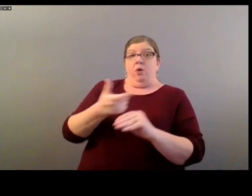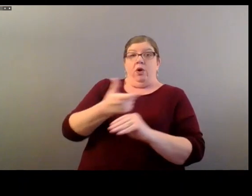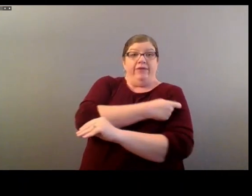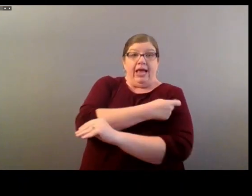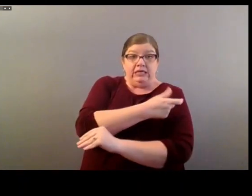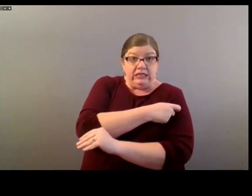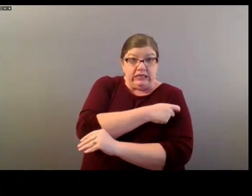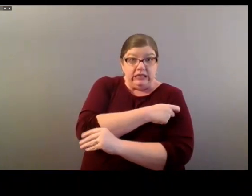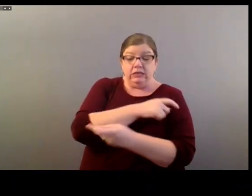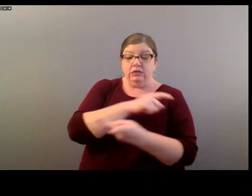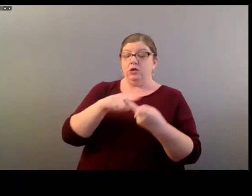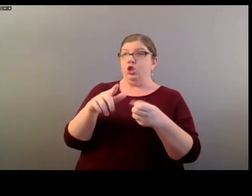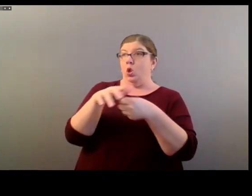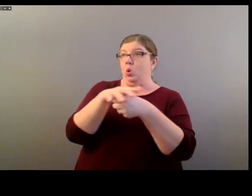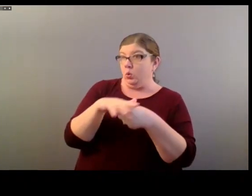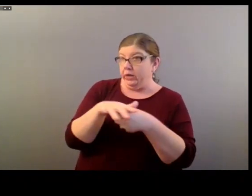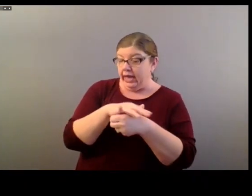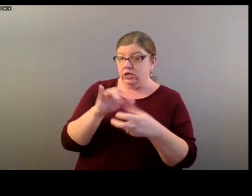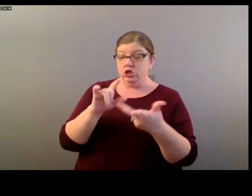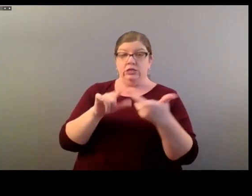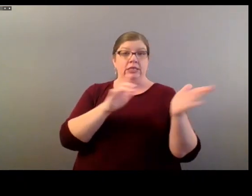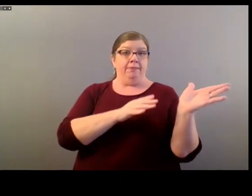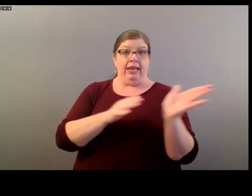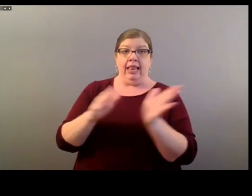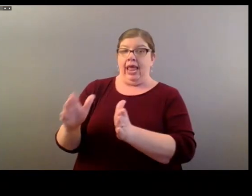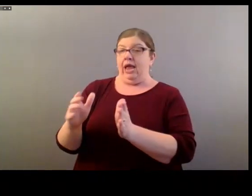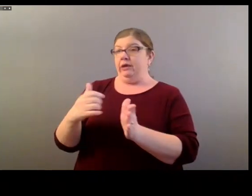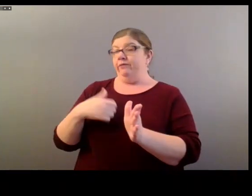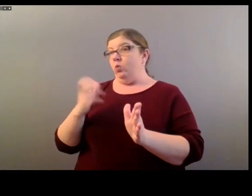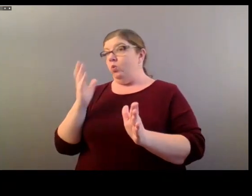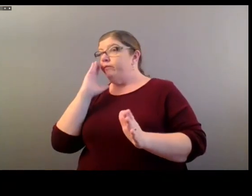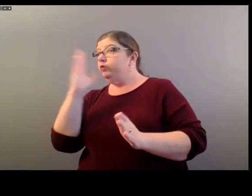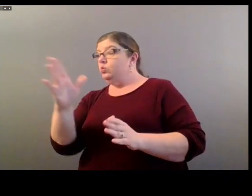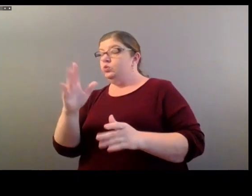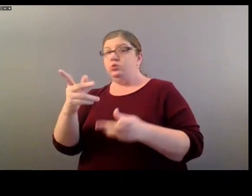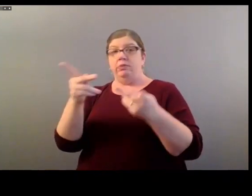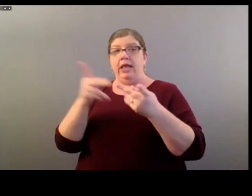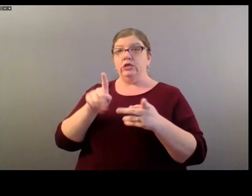the locations or the planning for future sites.